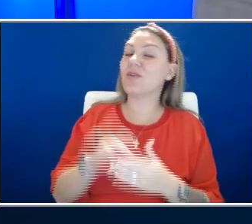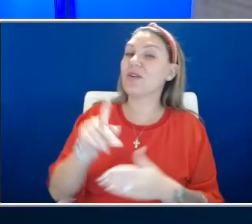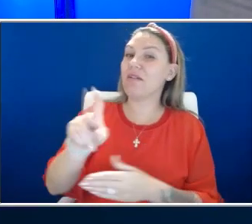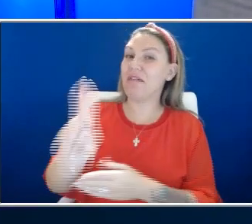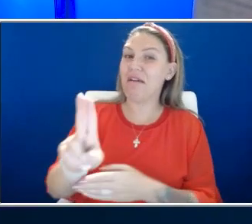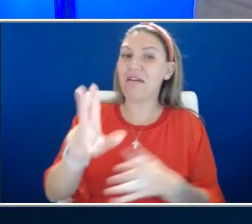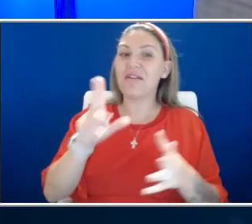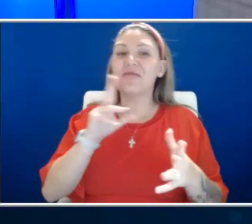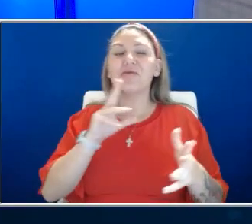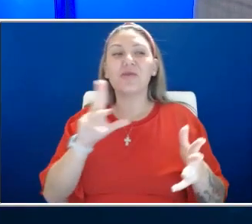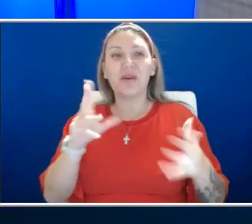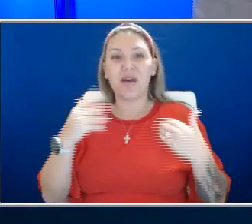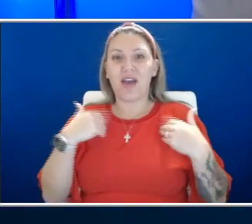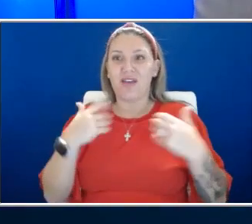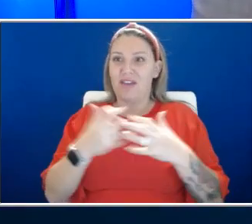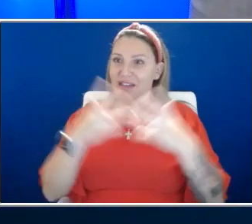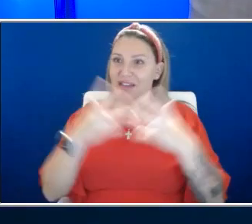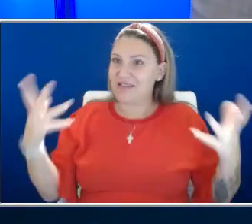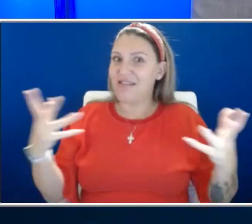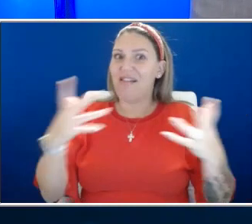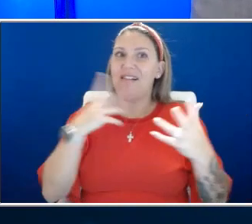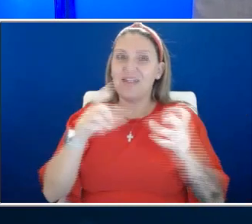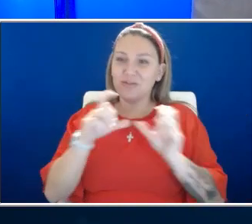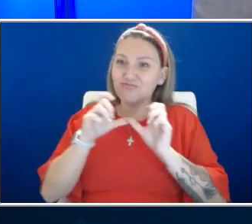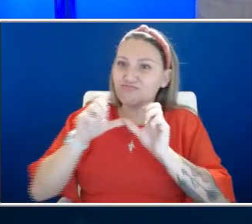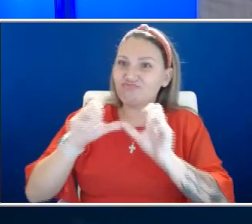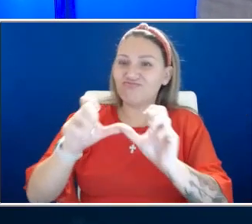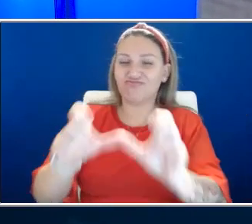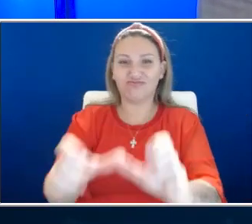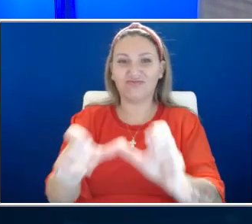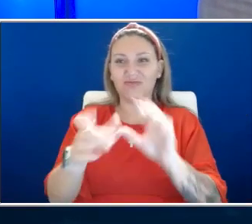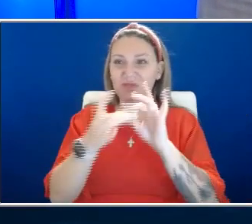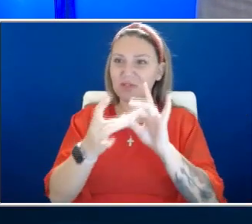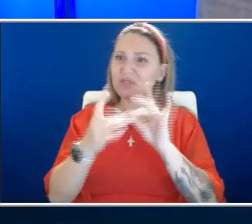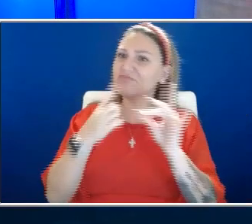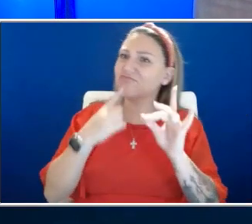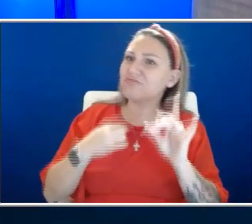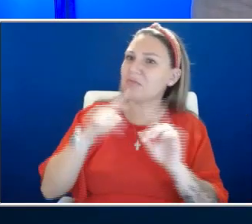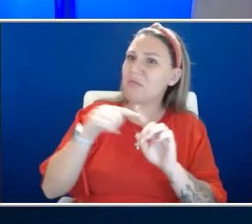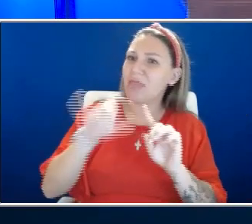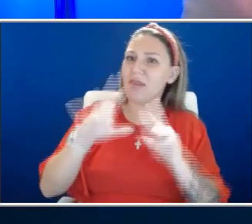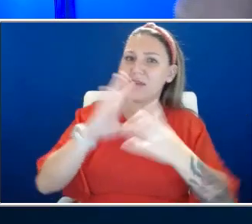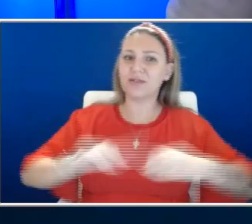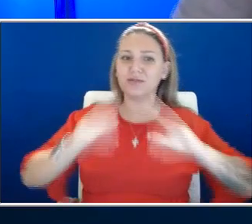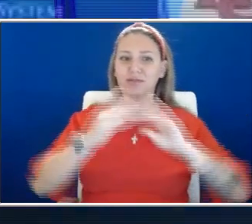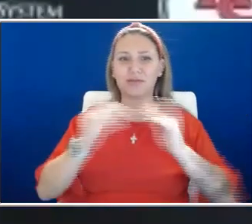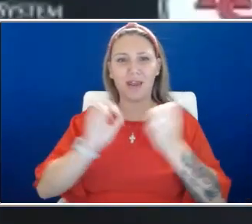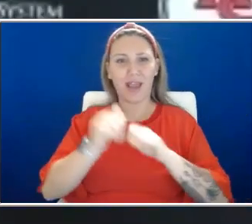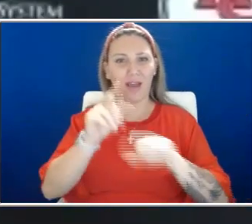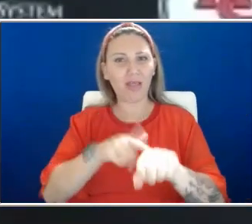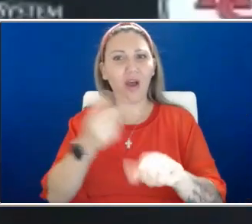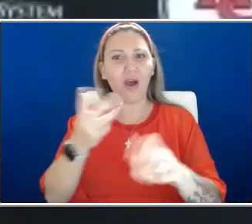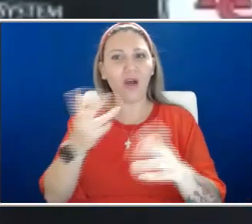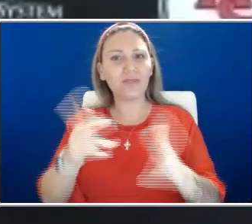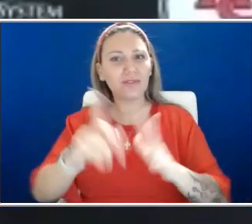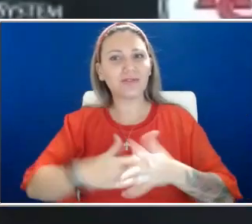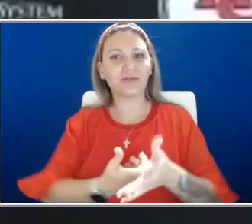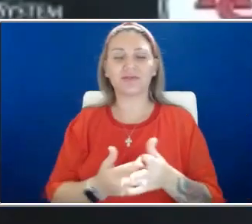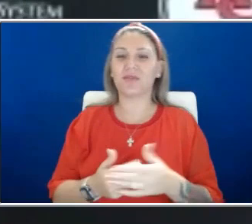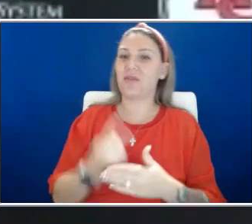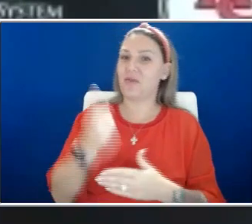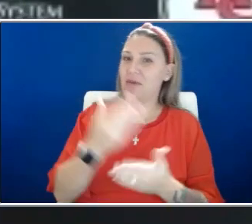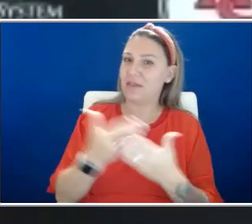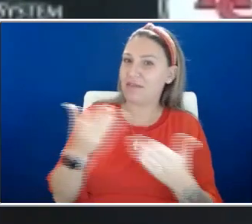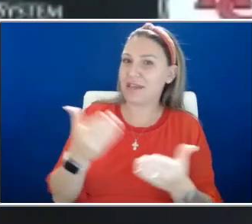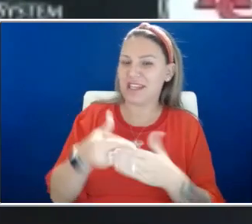a long-standing relationship. Kind of tell me a little bit about that story. How long has it been? Who wants to start? One of the things that makes this